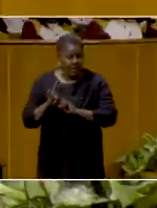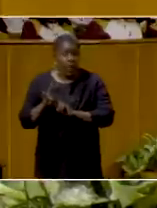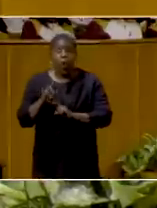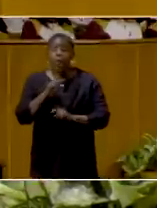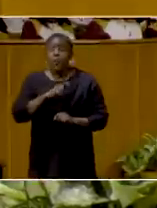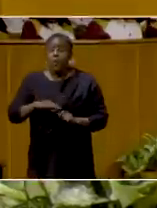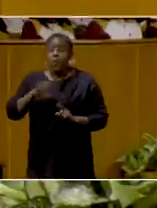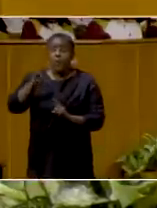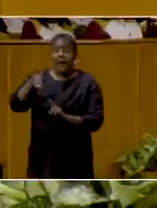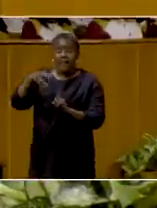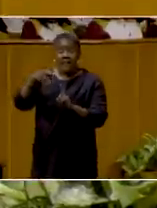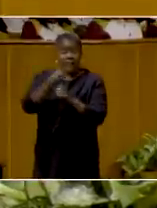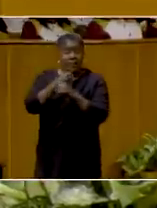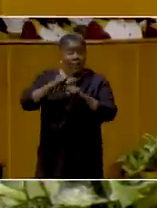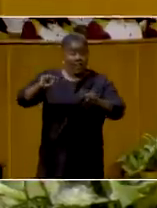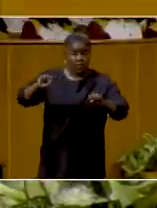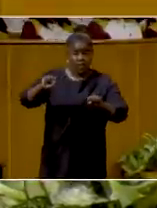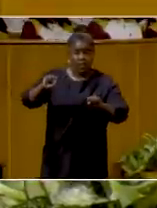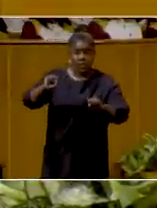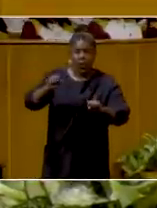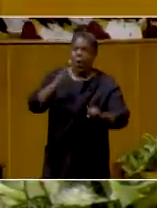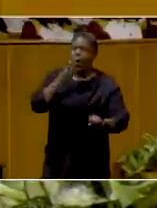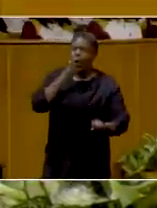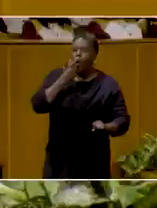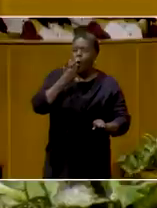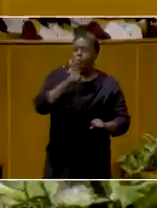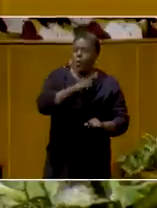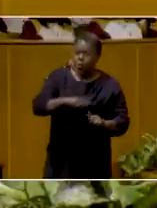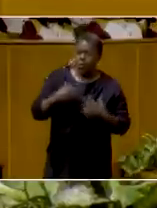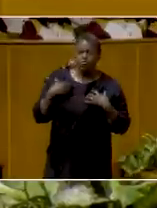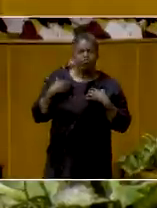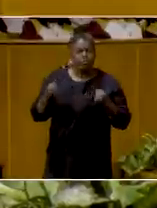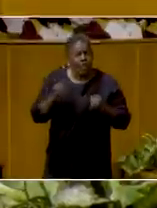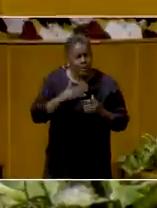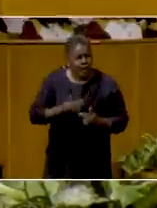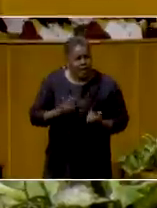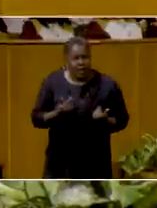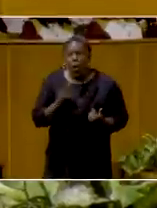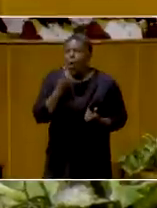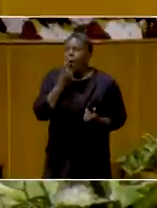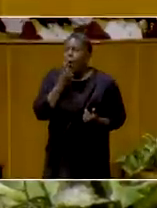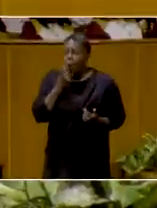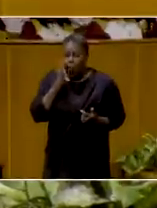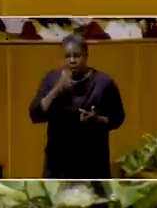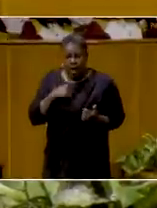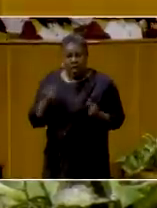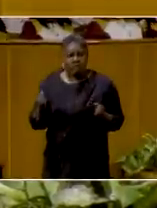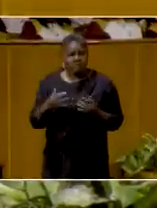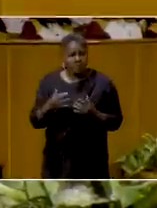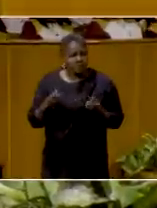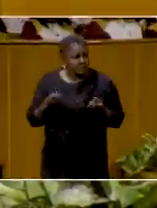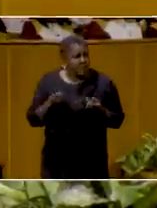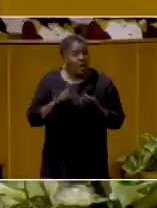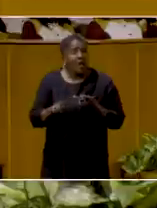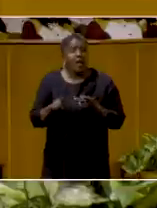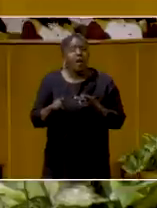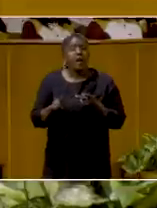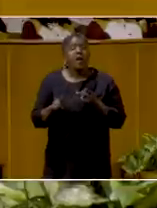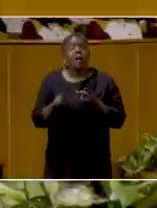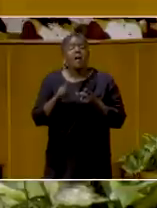Lord is my light and my salvation. The Lord is the strength of my life. Of whom shall I be afraid? Dean